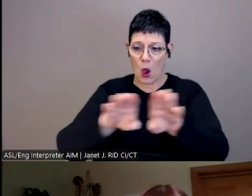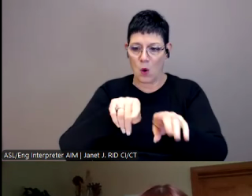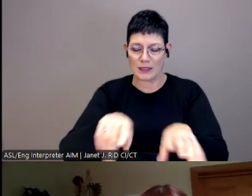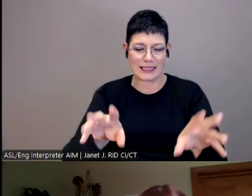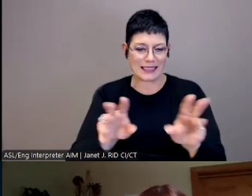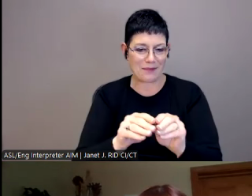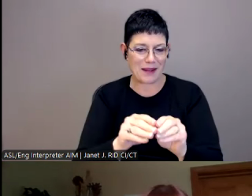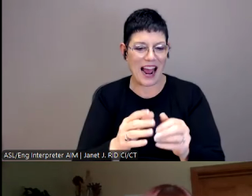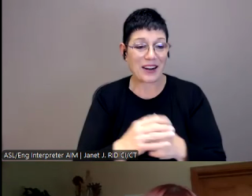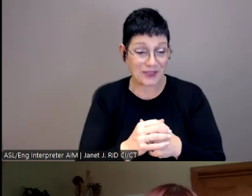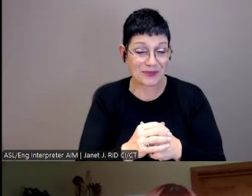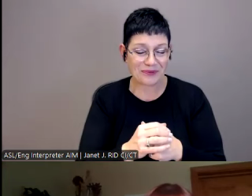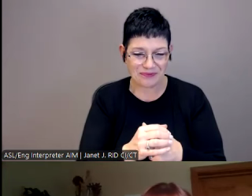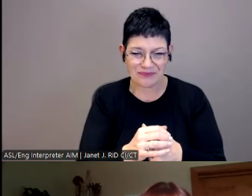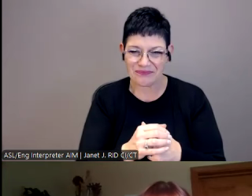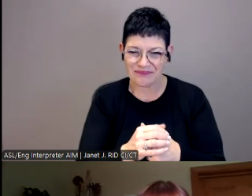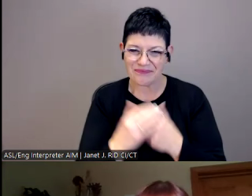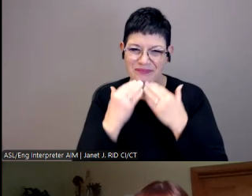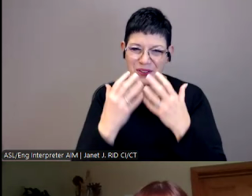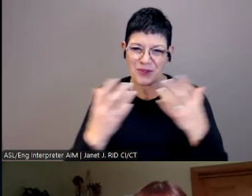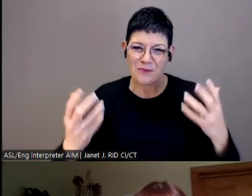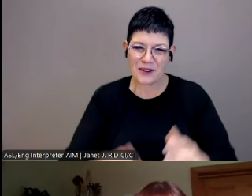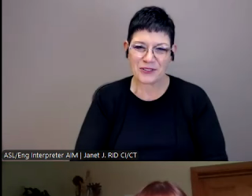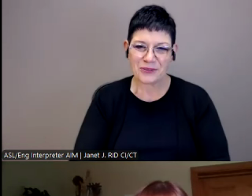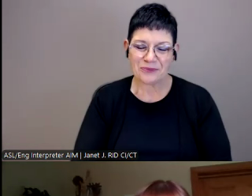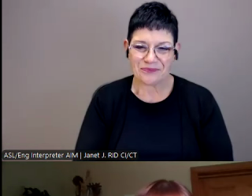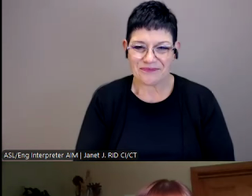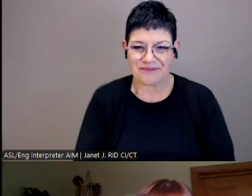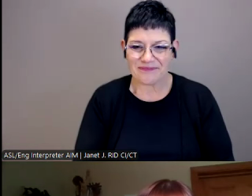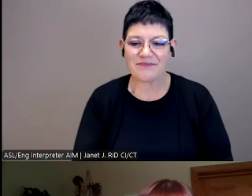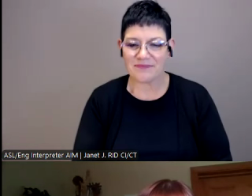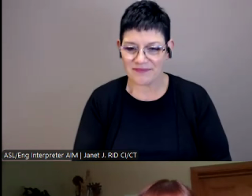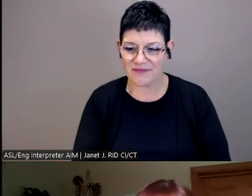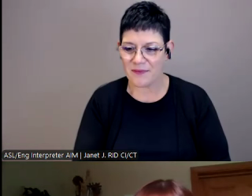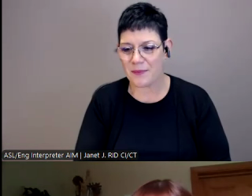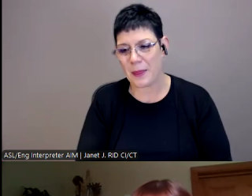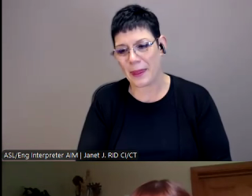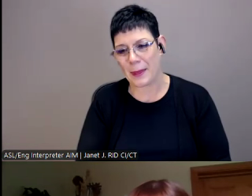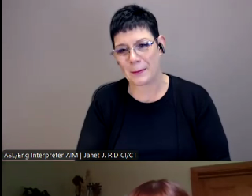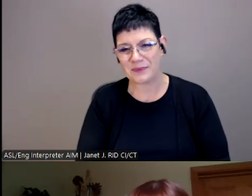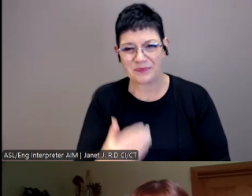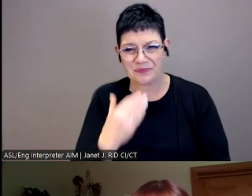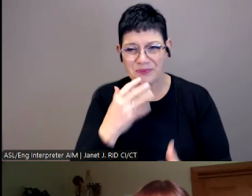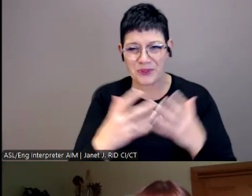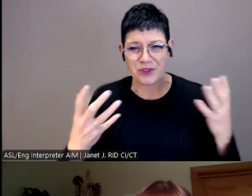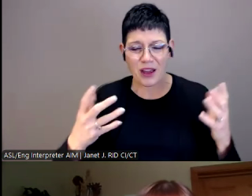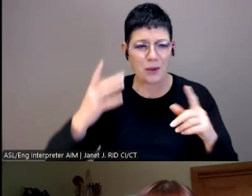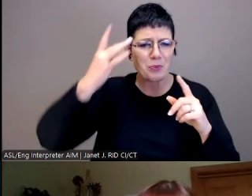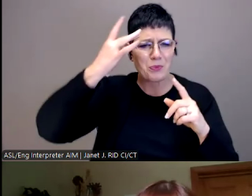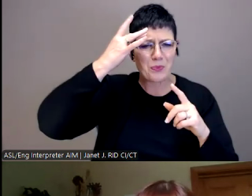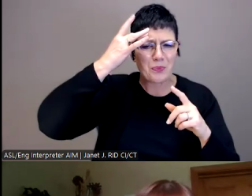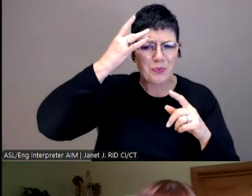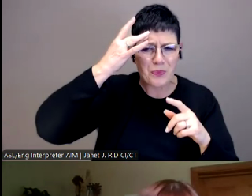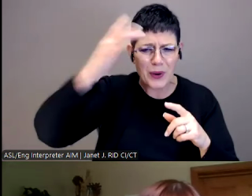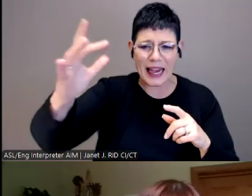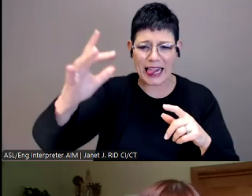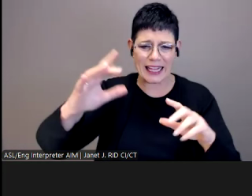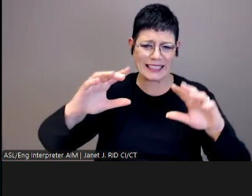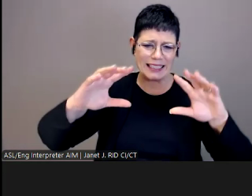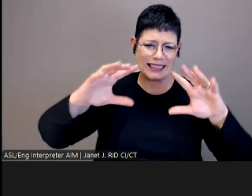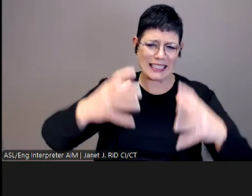the closing remarks there. Thanks again. Thank you so much to the brilliant Collective Insight team. What